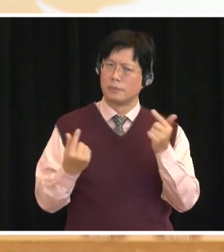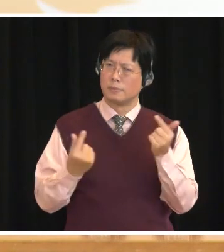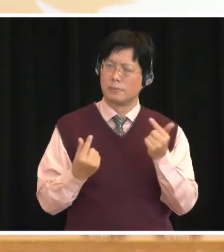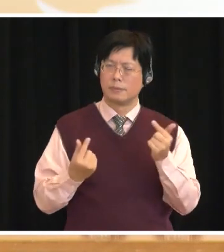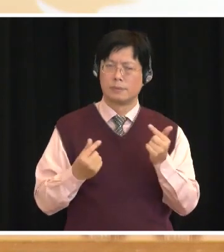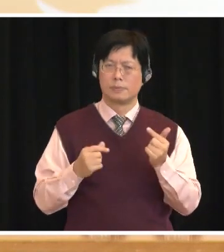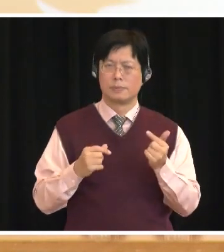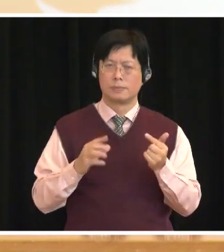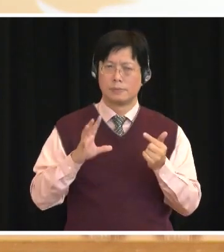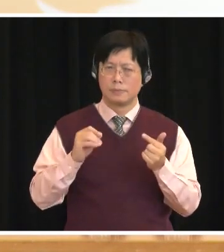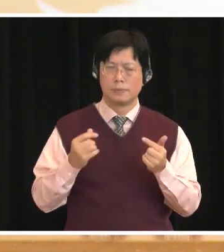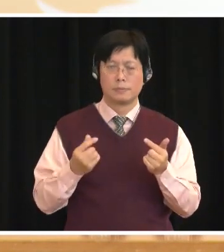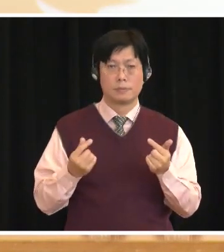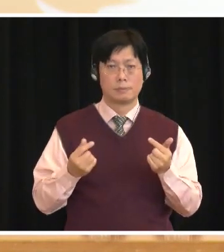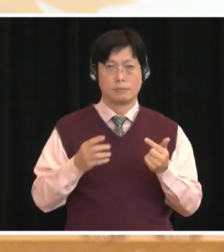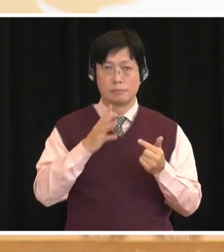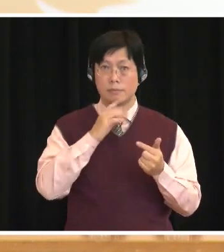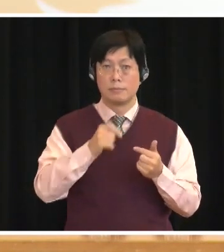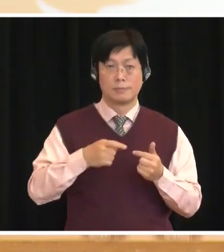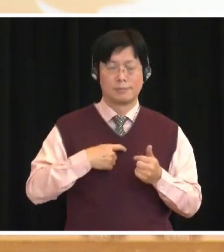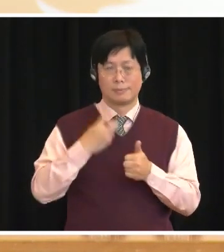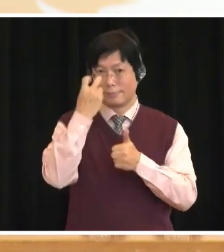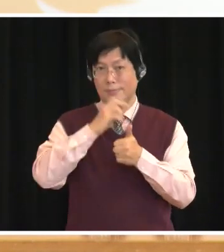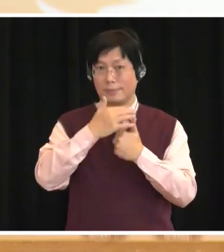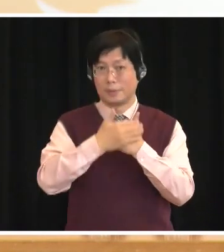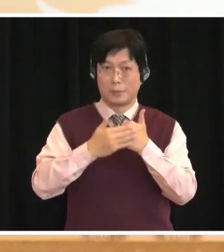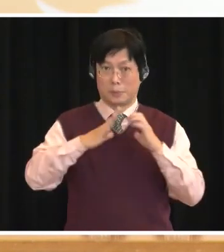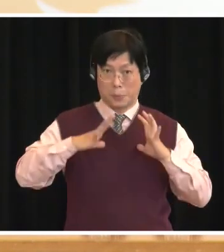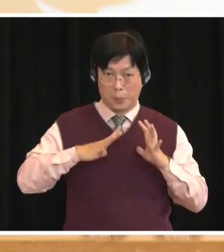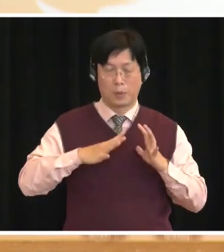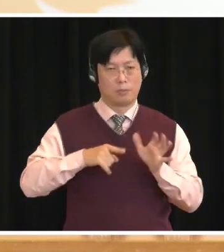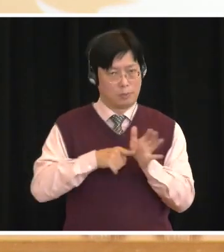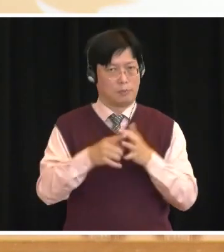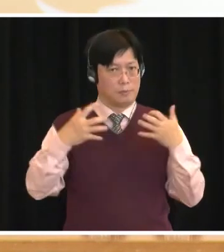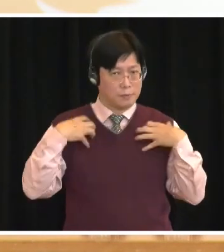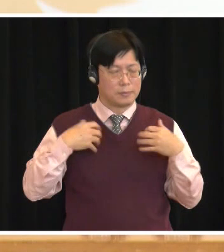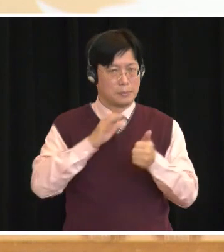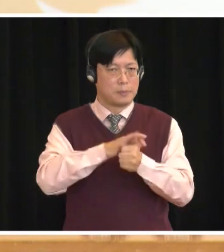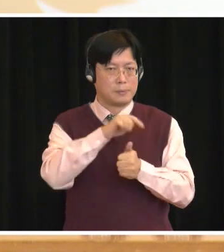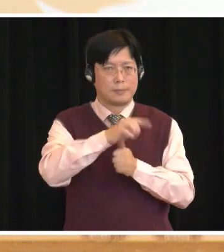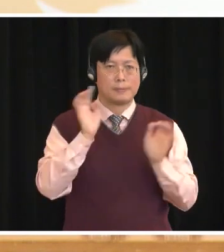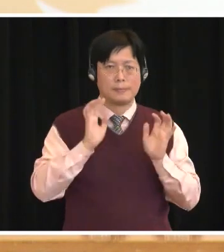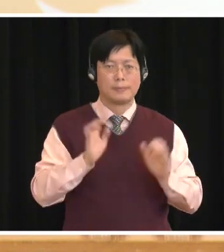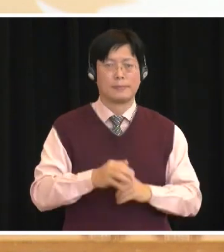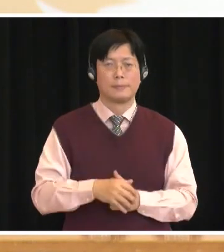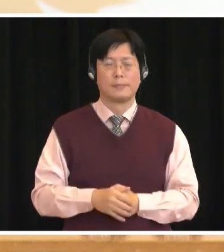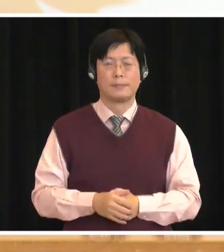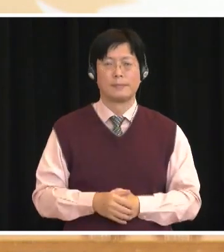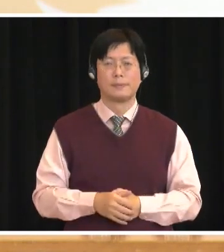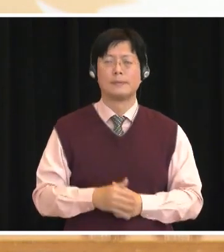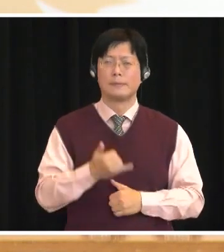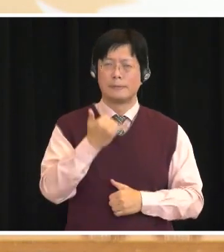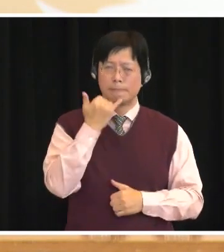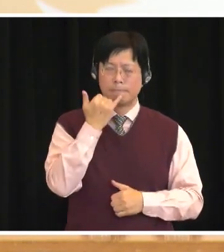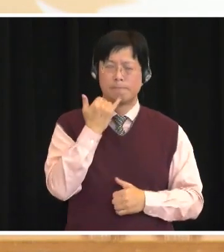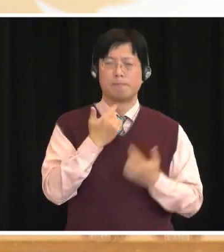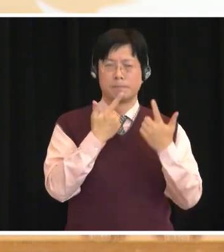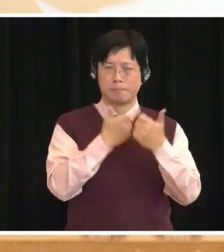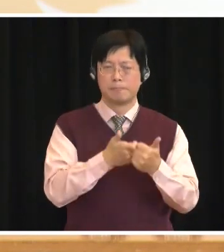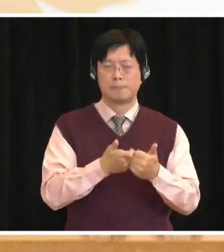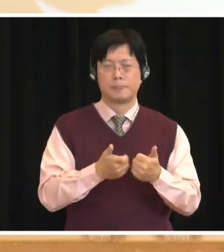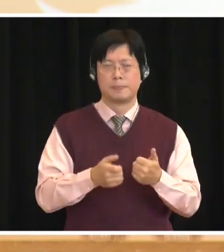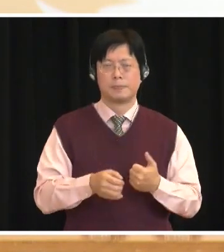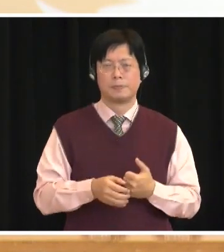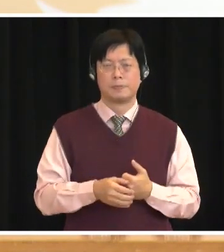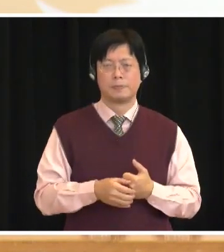officer in Taiwan who can provide the necessary support and guidance for